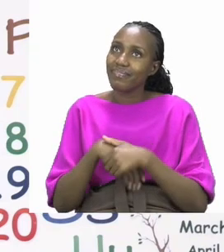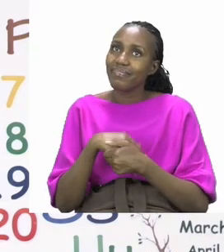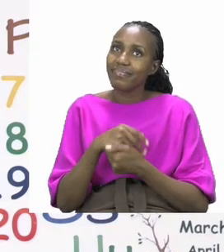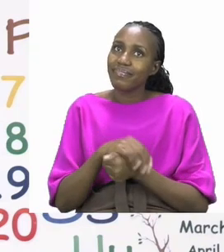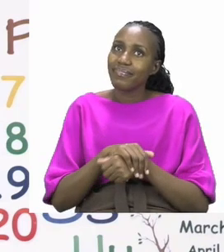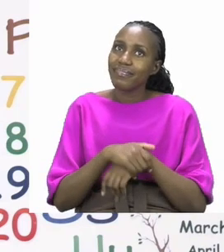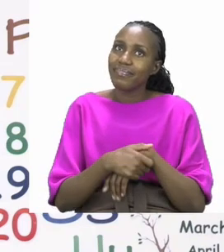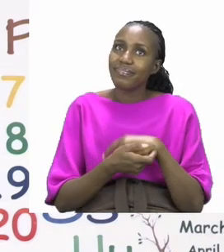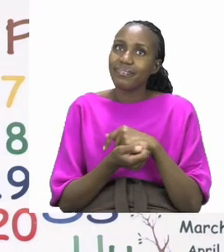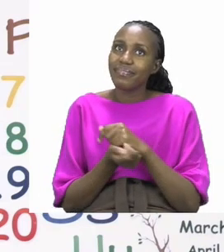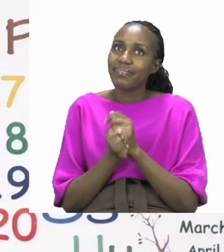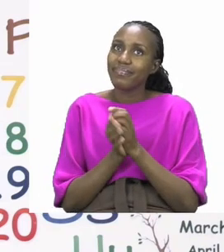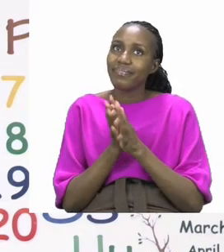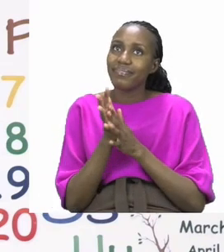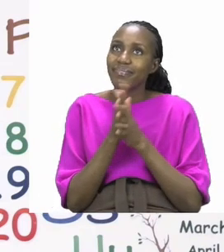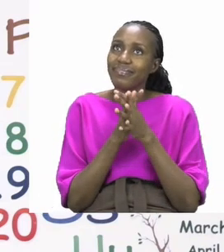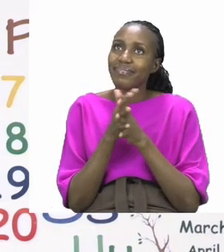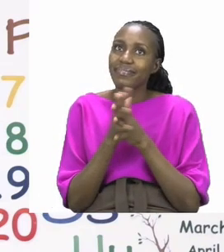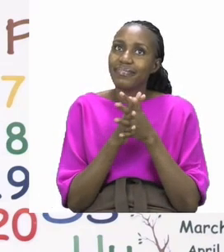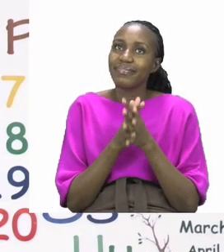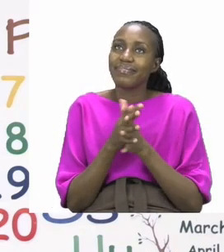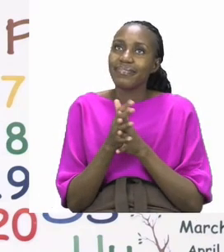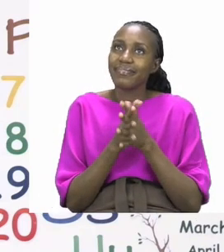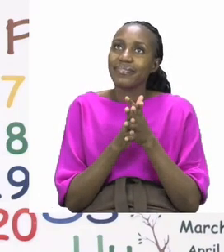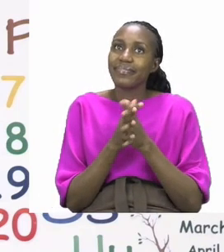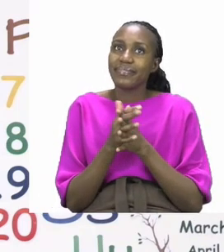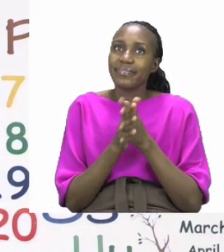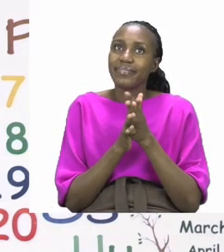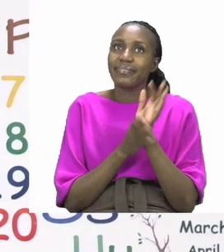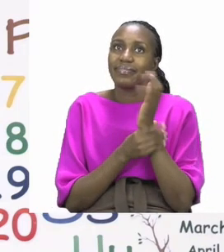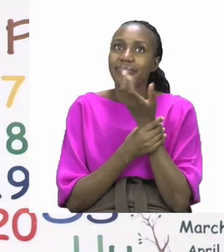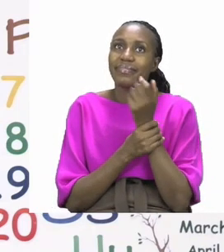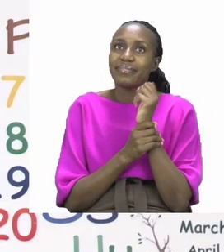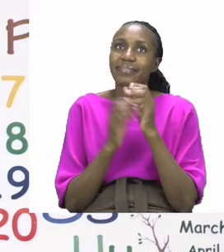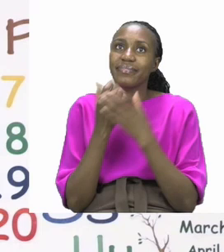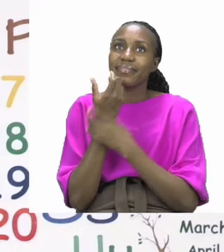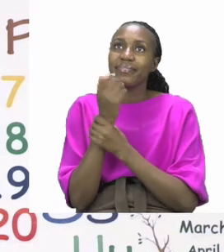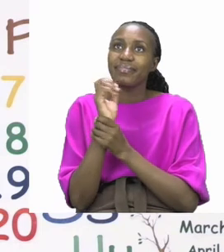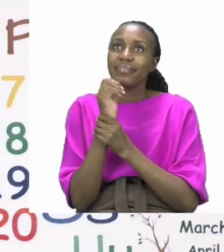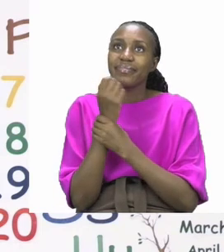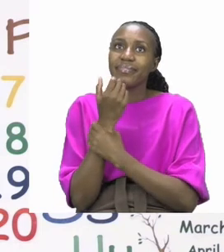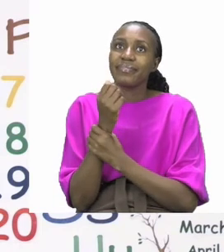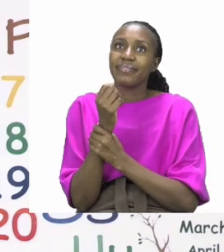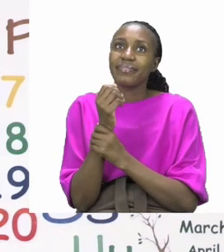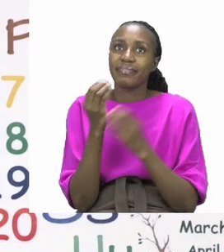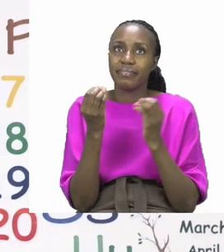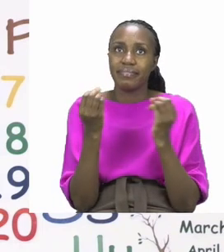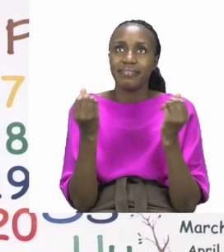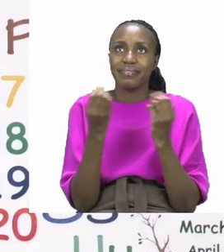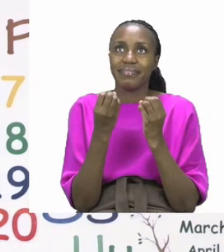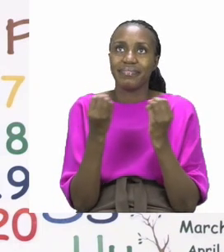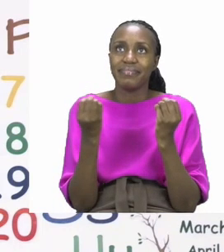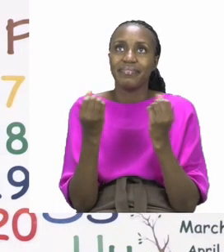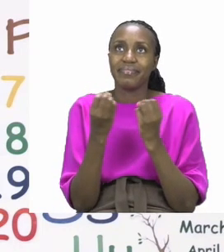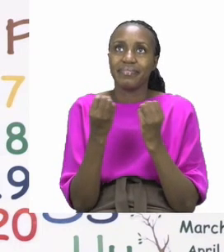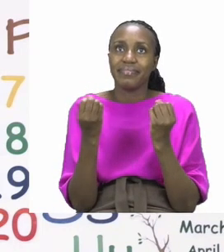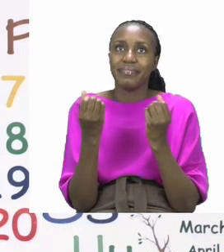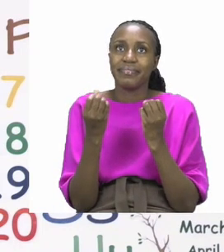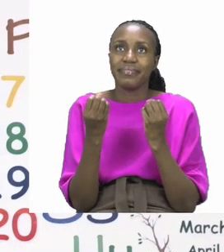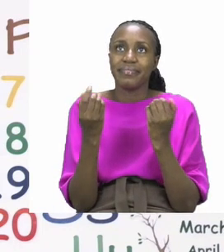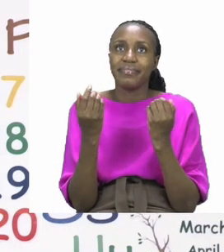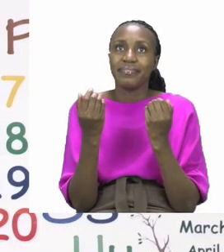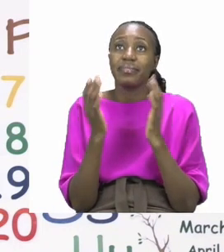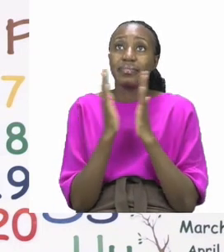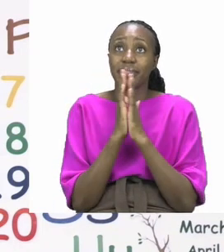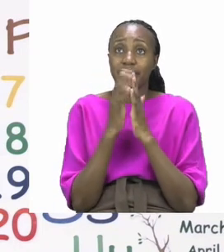our hands, in between our fingers, on our wrists, and our fingertips too. Make